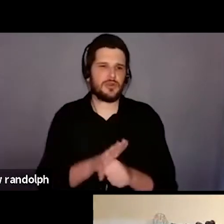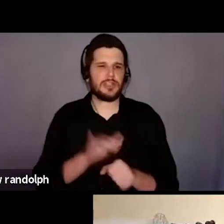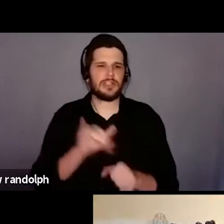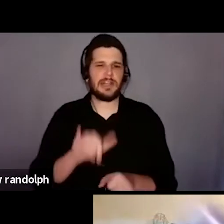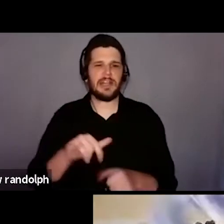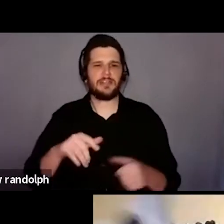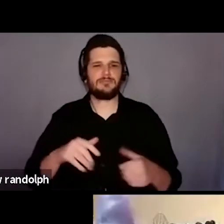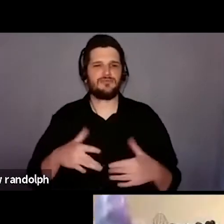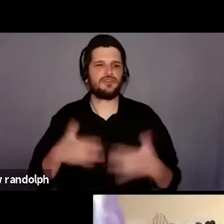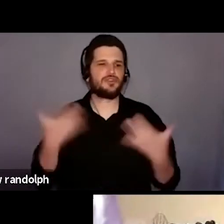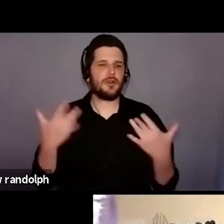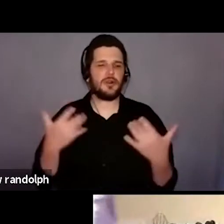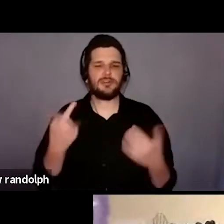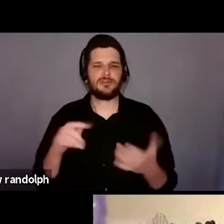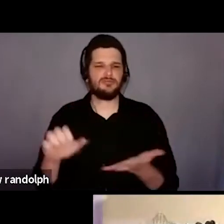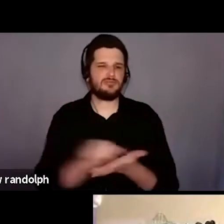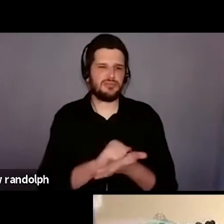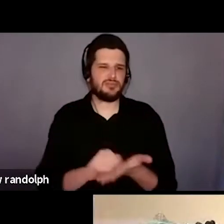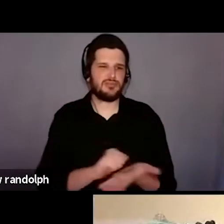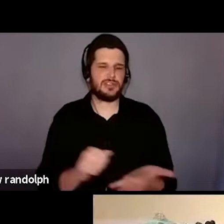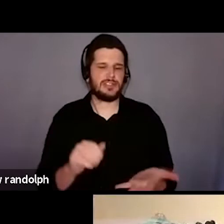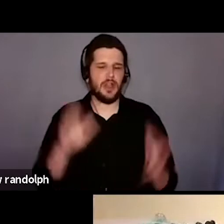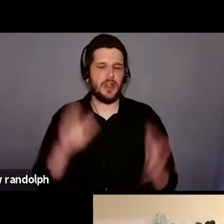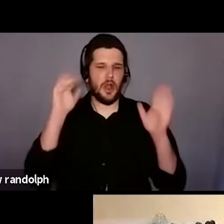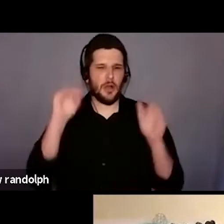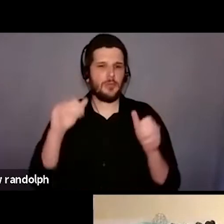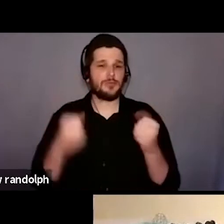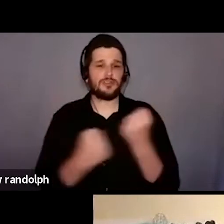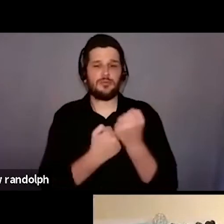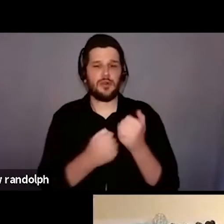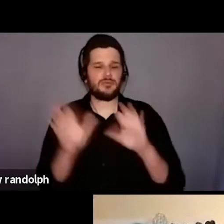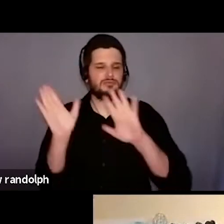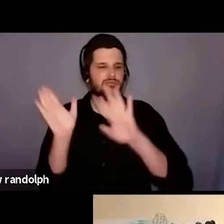and hope and support, I think is